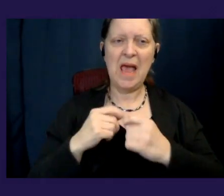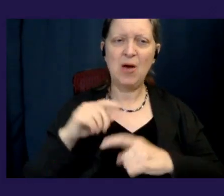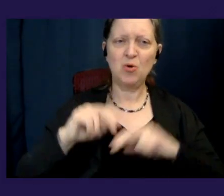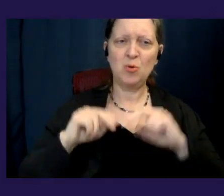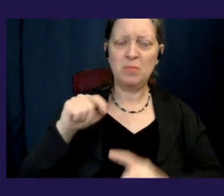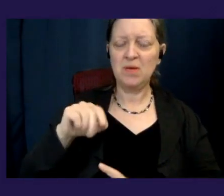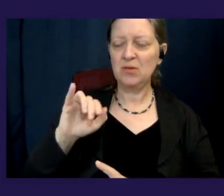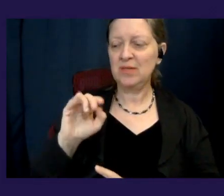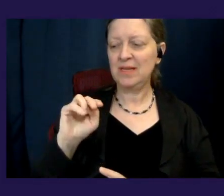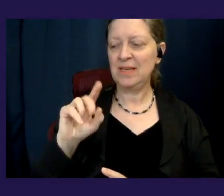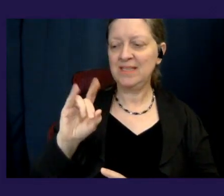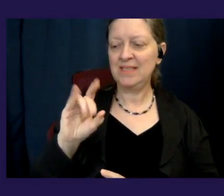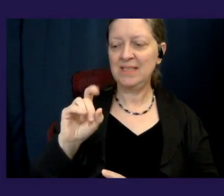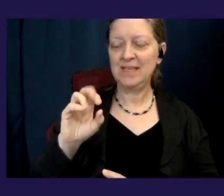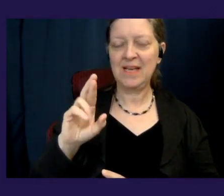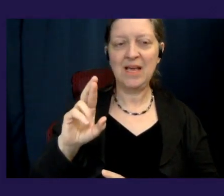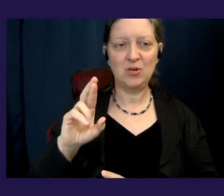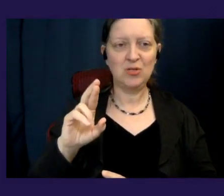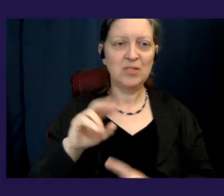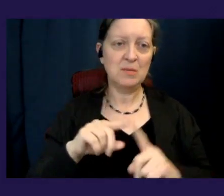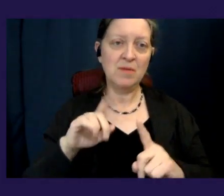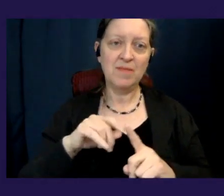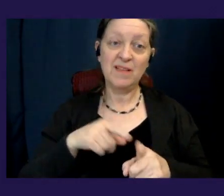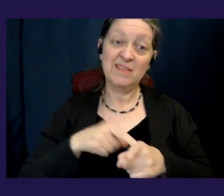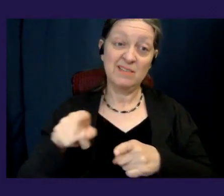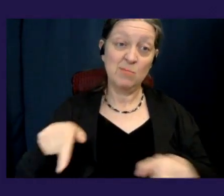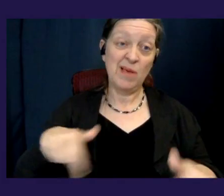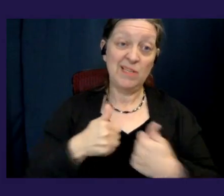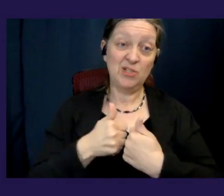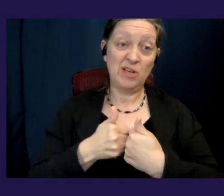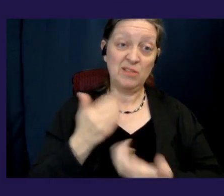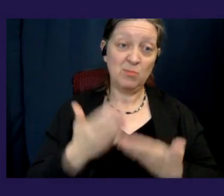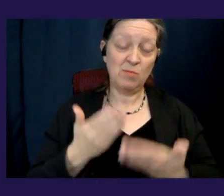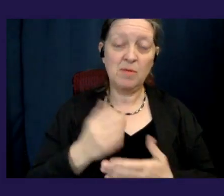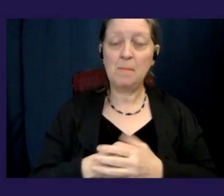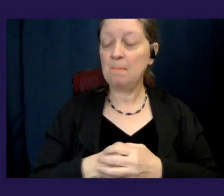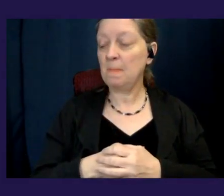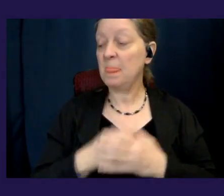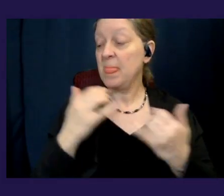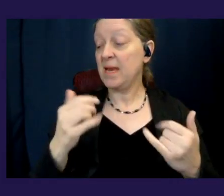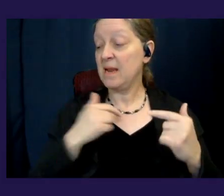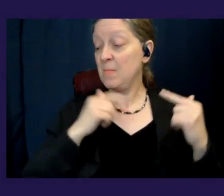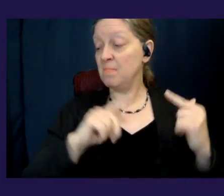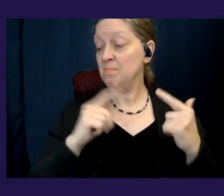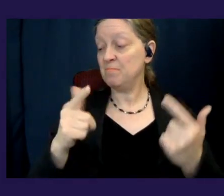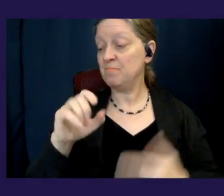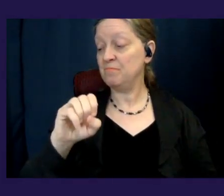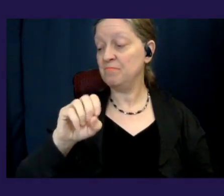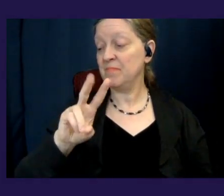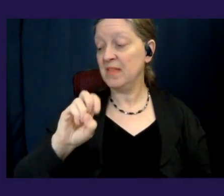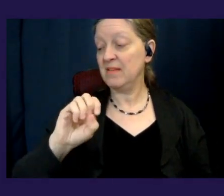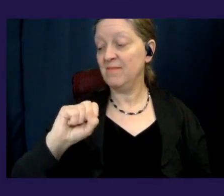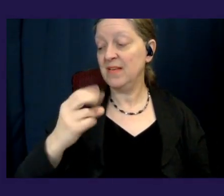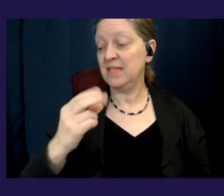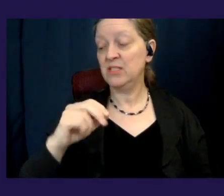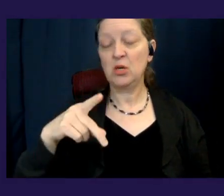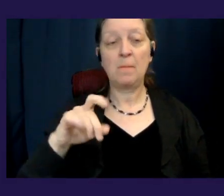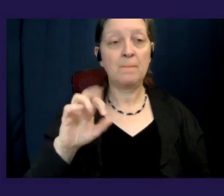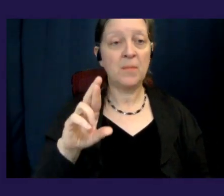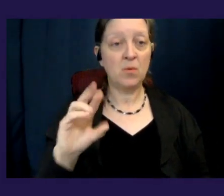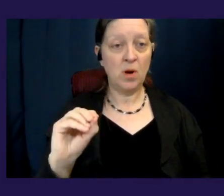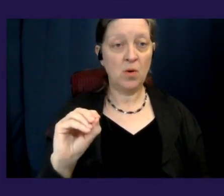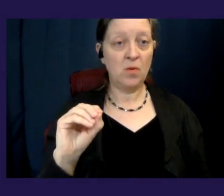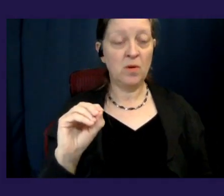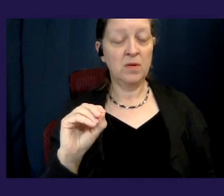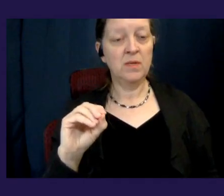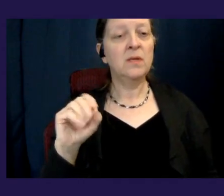It's also probably that's the main challenge. I will turn it now to Eve Shapiro, who will talk